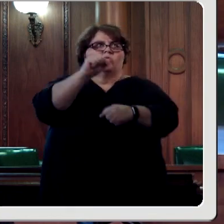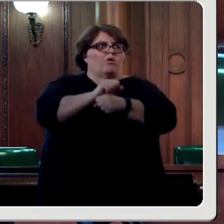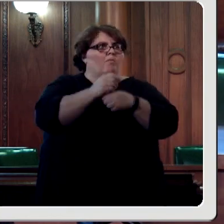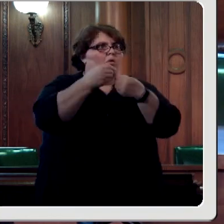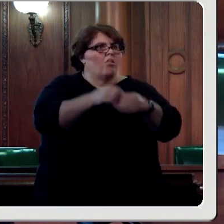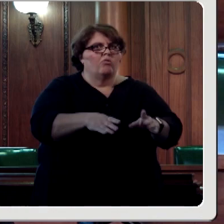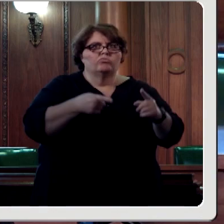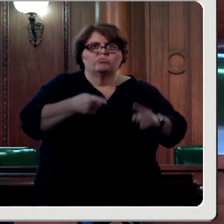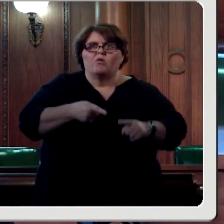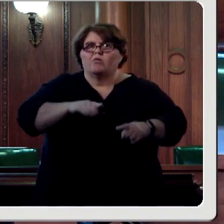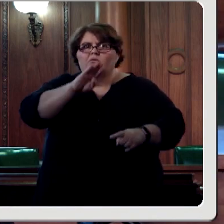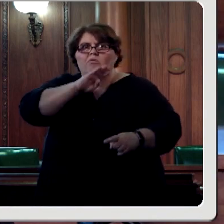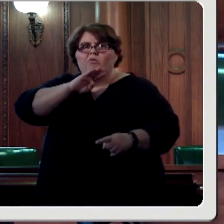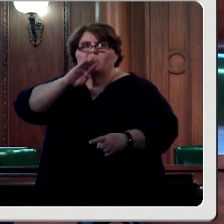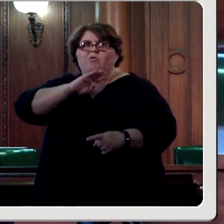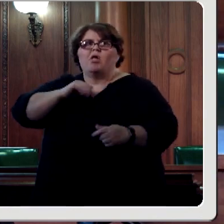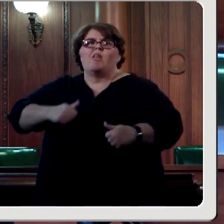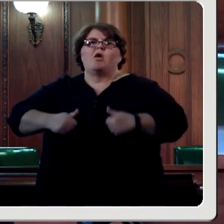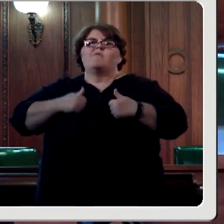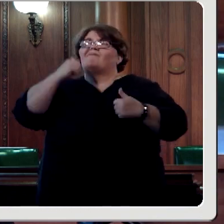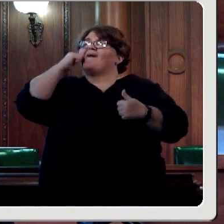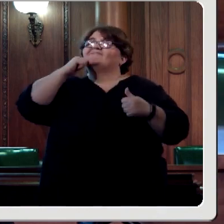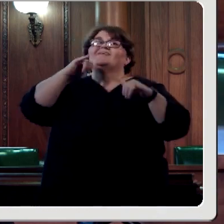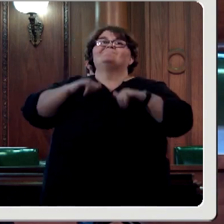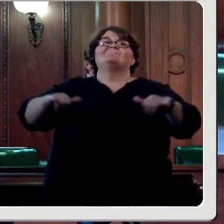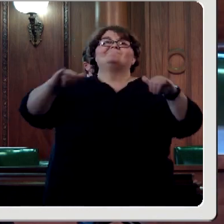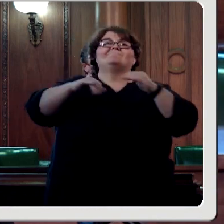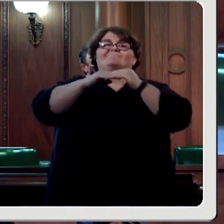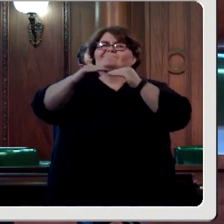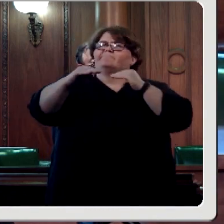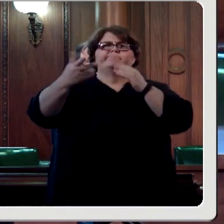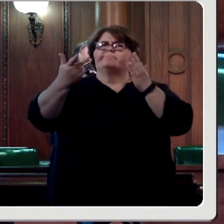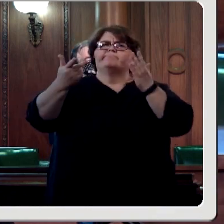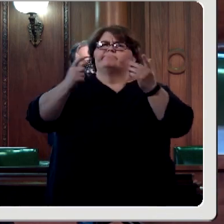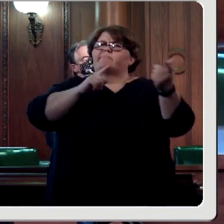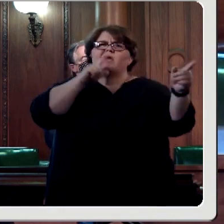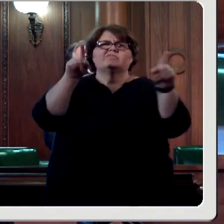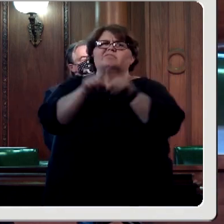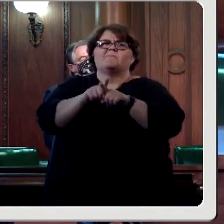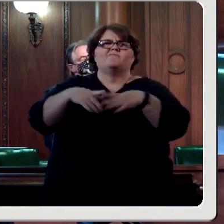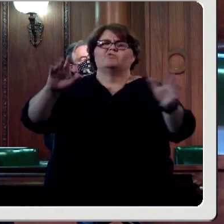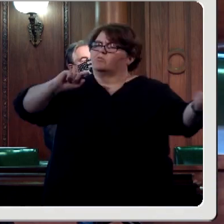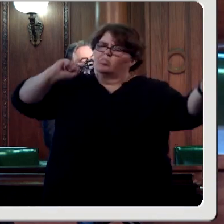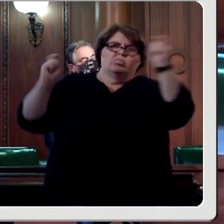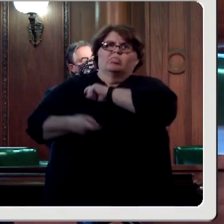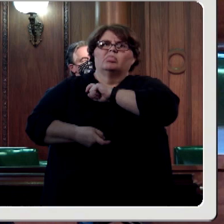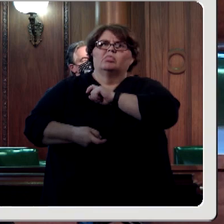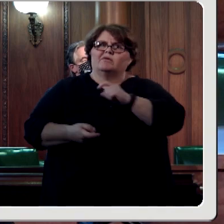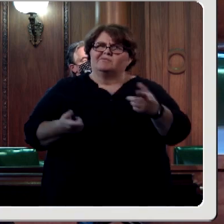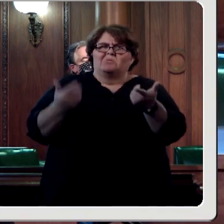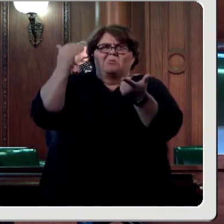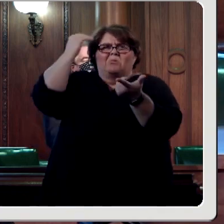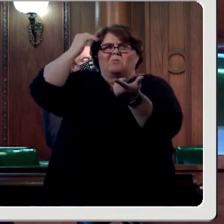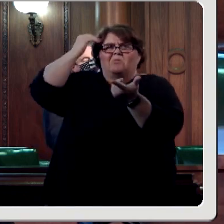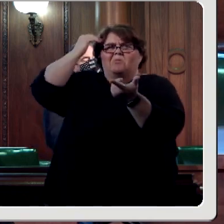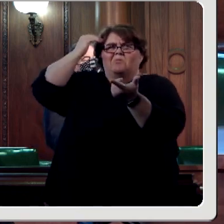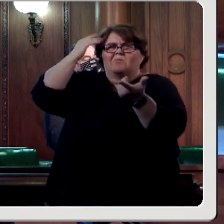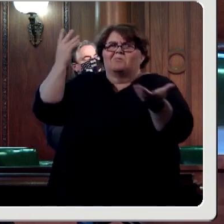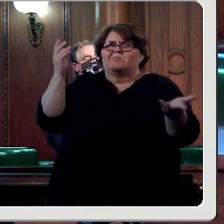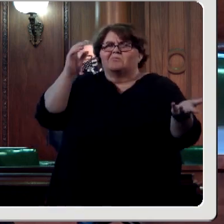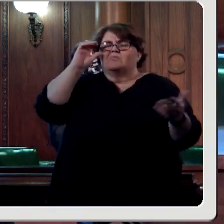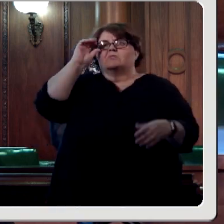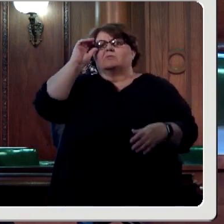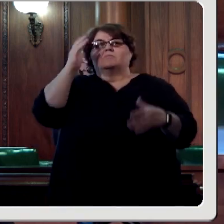disruption in all of our, what we would consider to be normal behaviors. We believe it's important to communicate